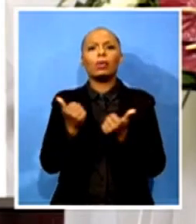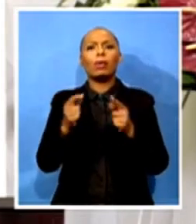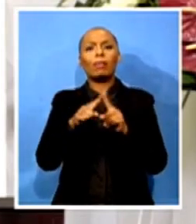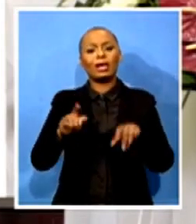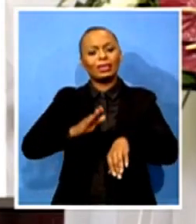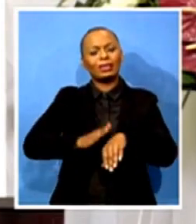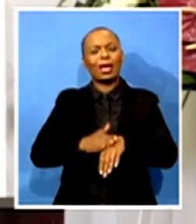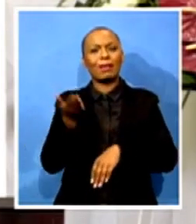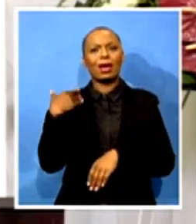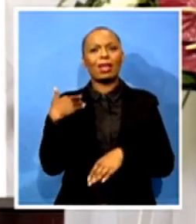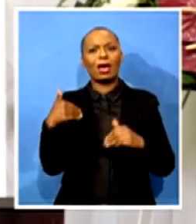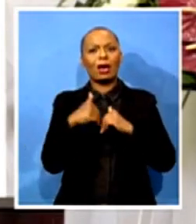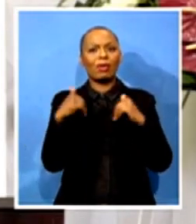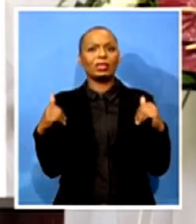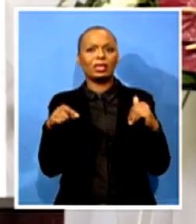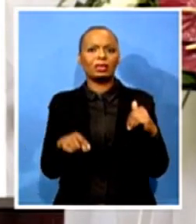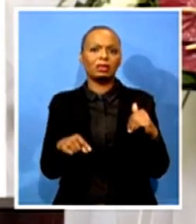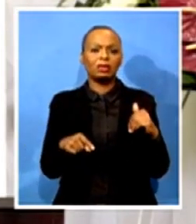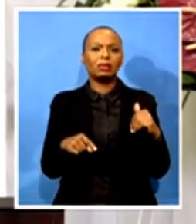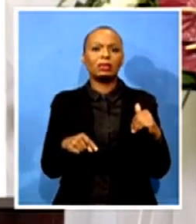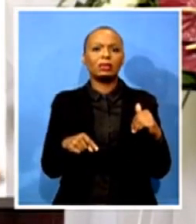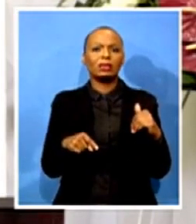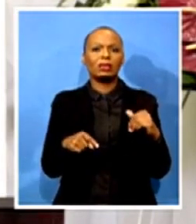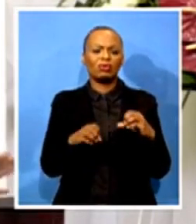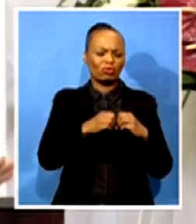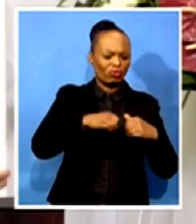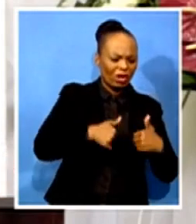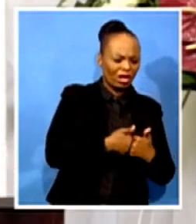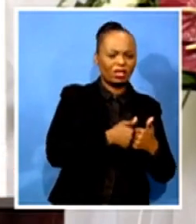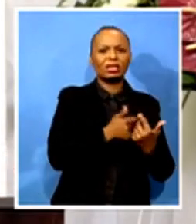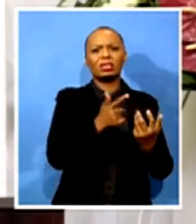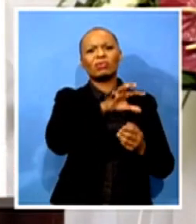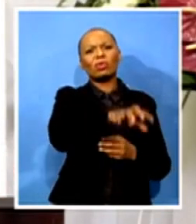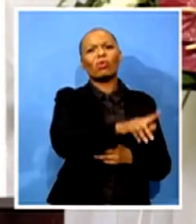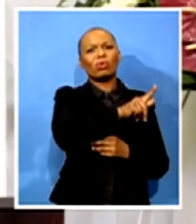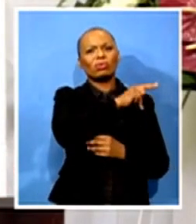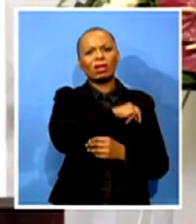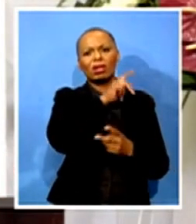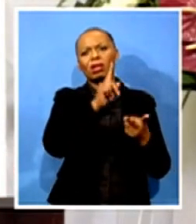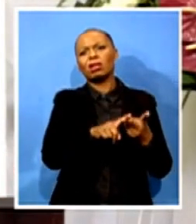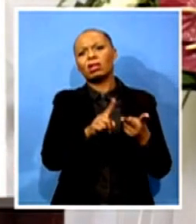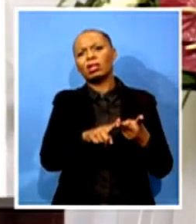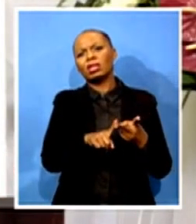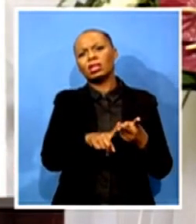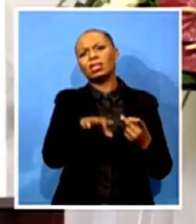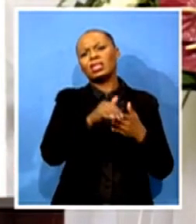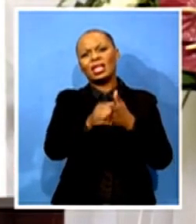Zikhona zonke igceme, kukhona kwaZulu, kukhona delegates, kukhona this and that, yonke le nyaka nyaka